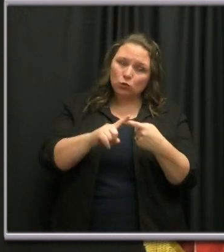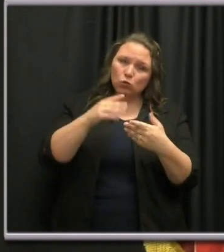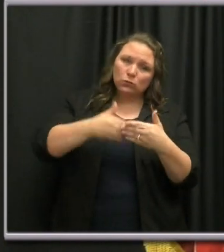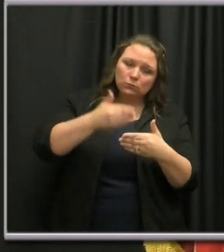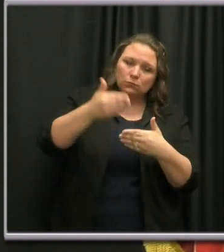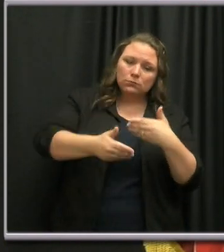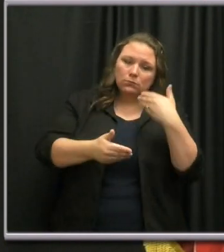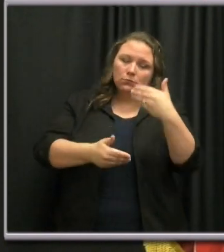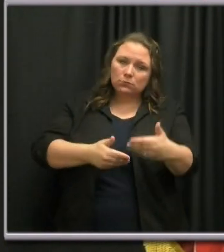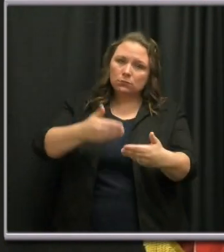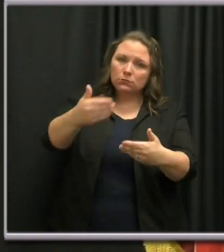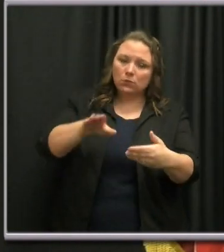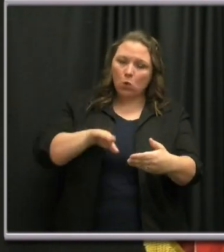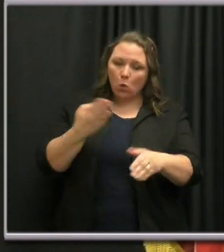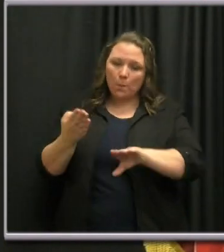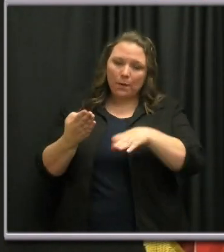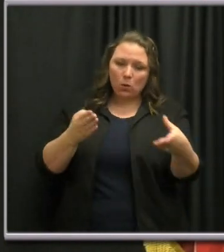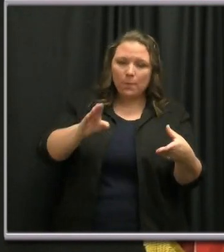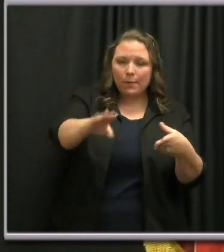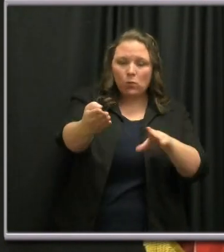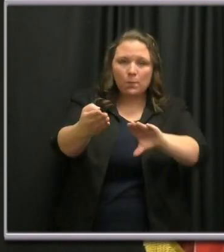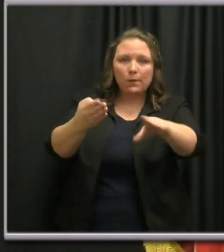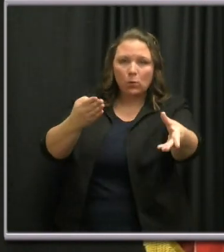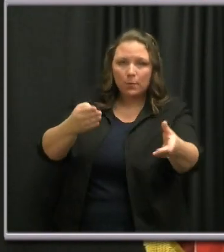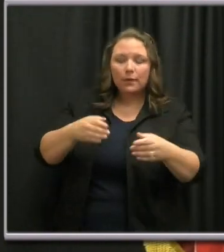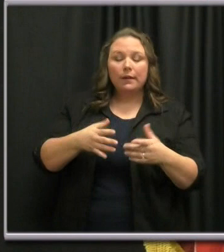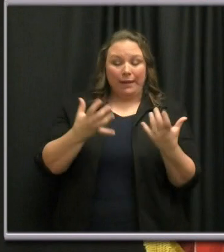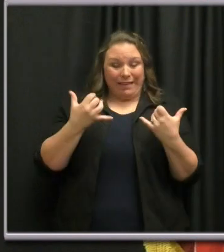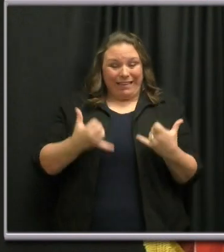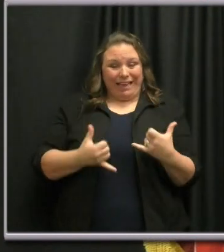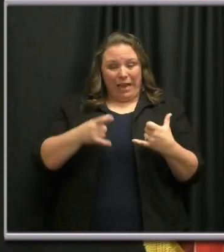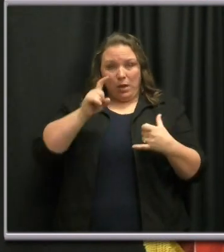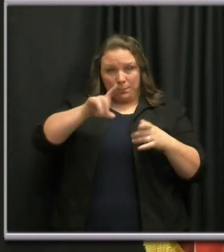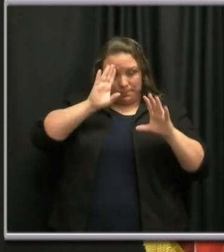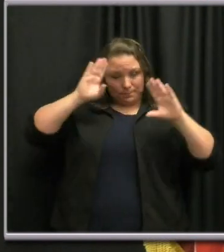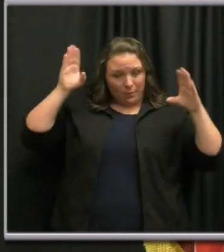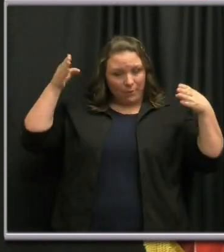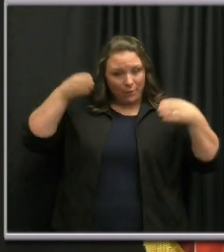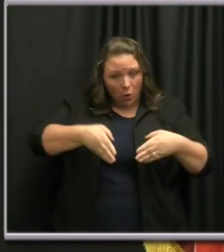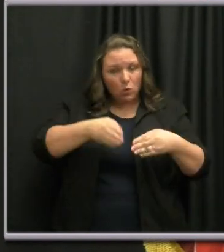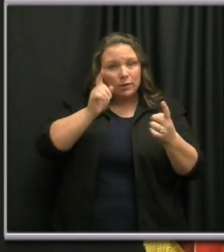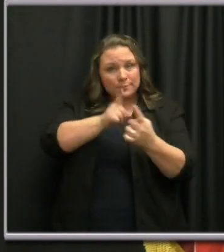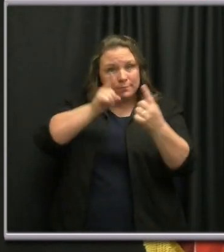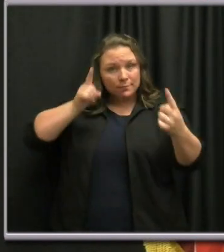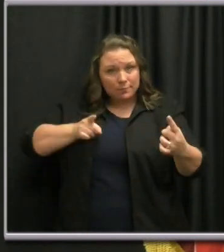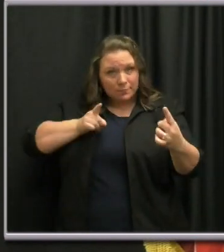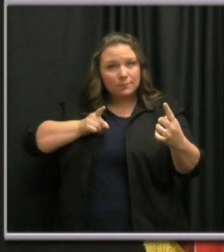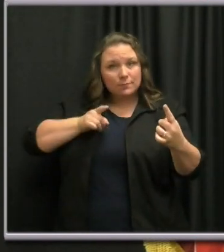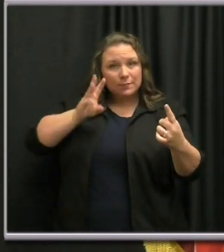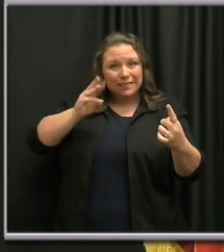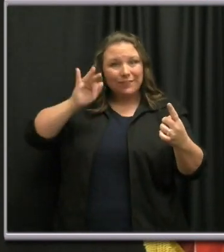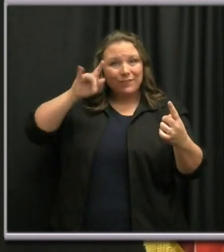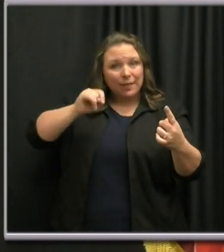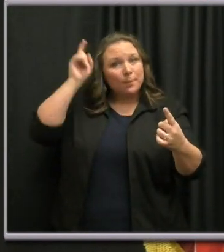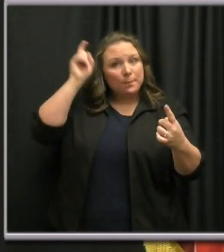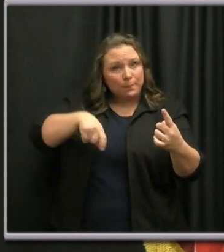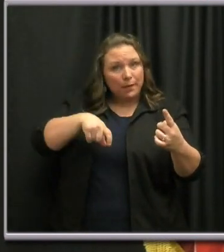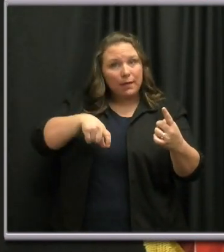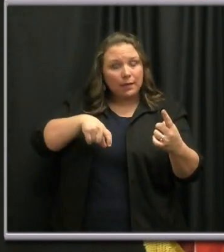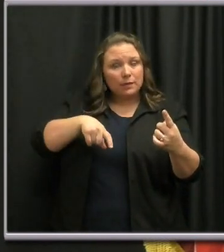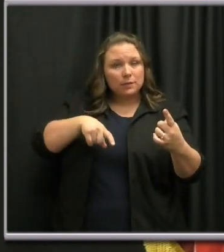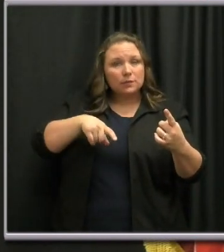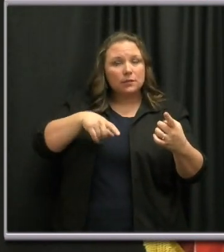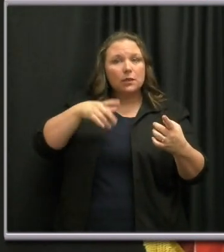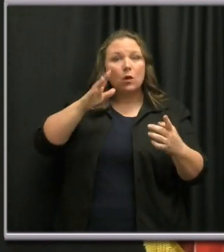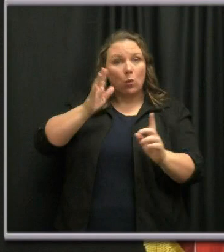phase. This is the time to double down on our social distancing practicing. We've got